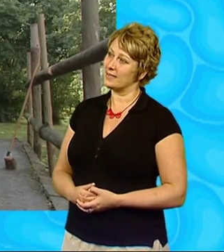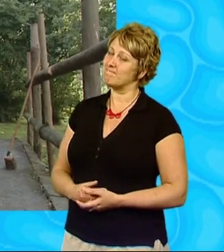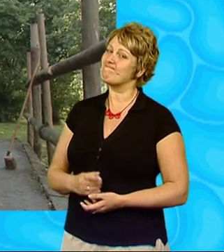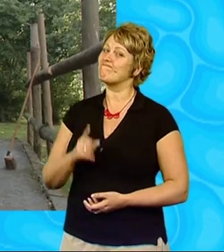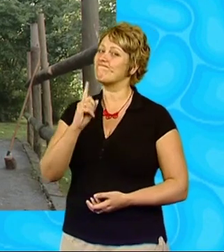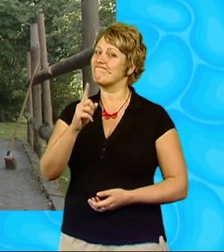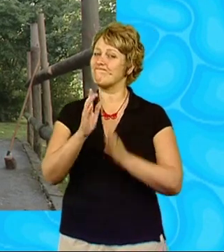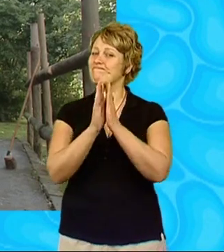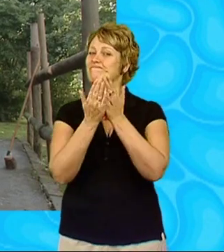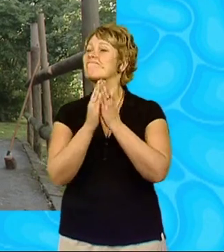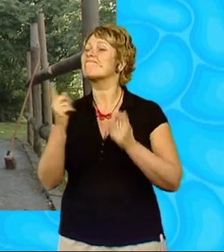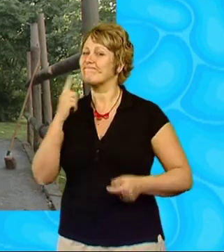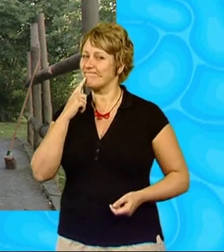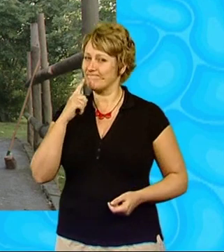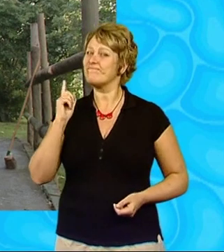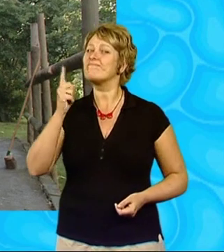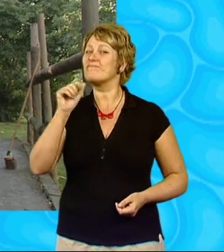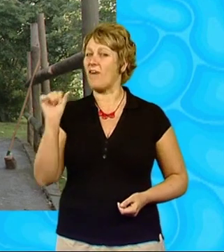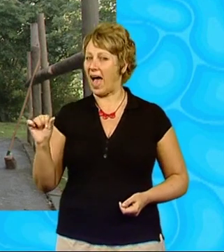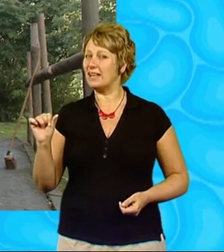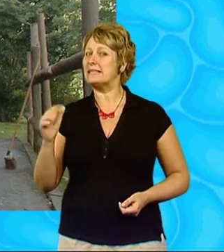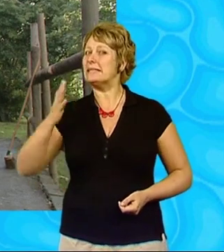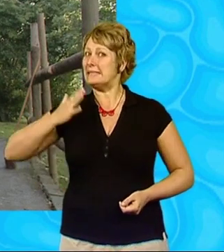Boris was right. I need a ladder.